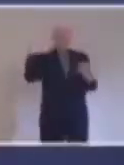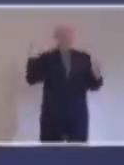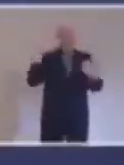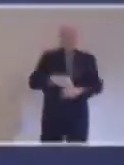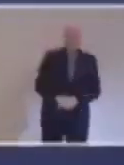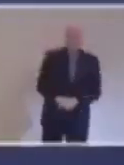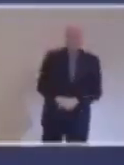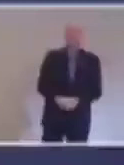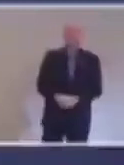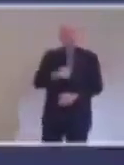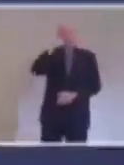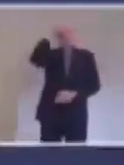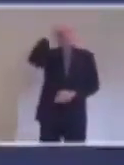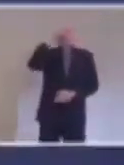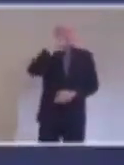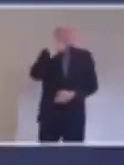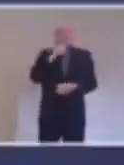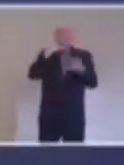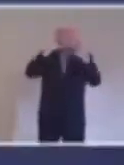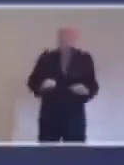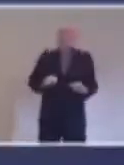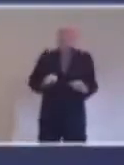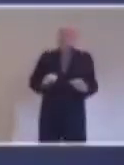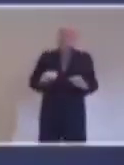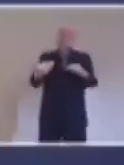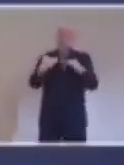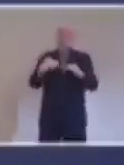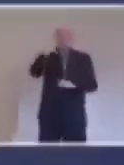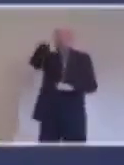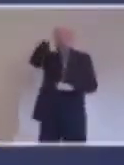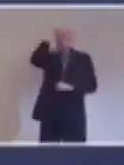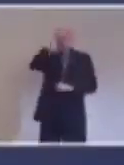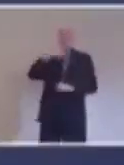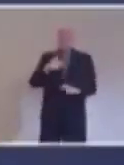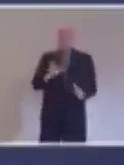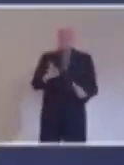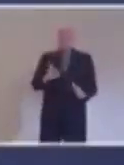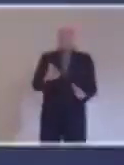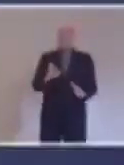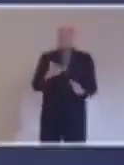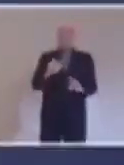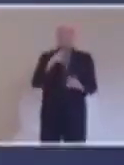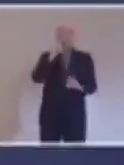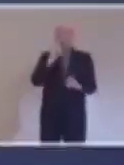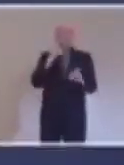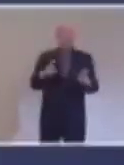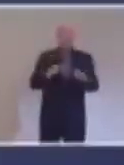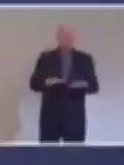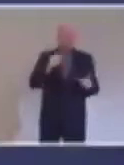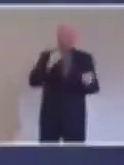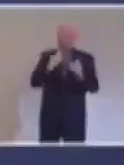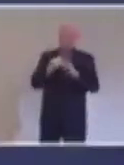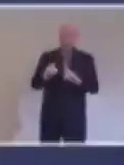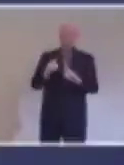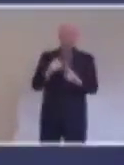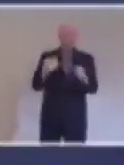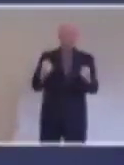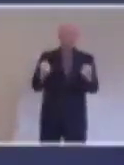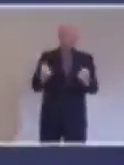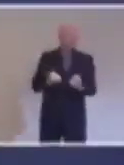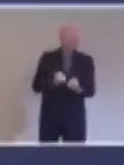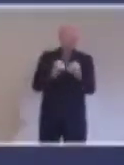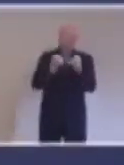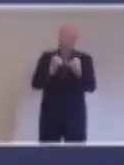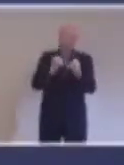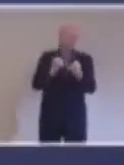this virus because I've seen how the country's responded before, with the energy and self-sacrifice of the NHS,